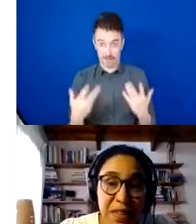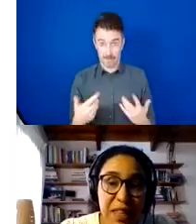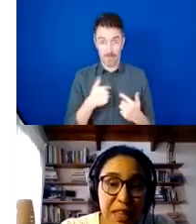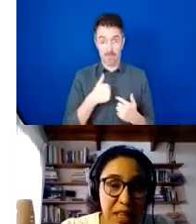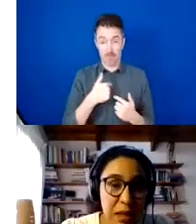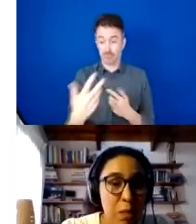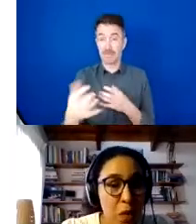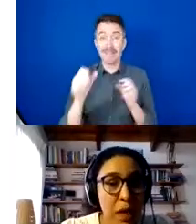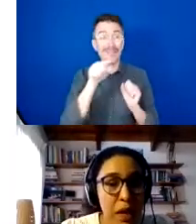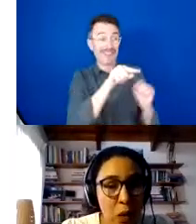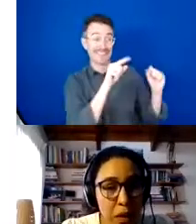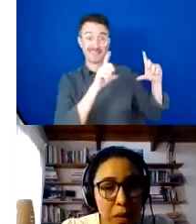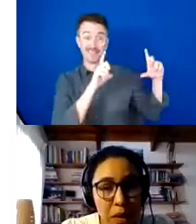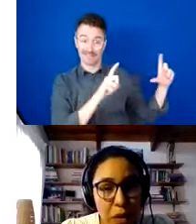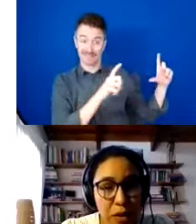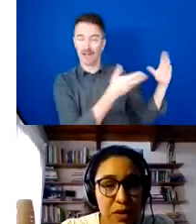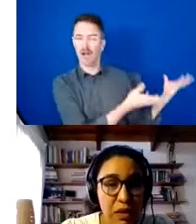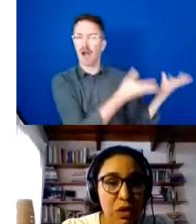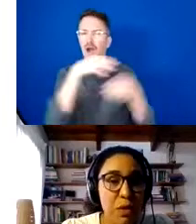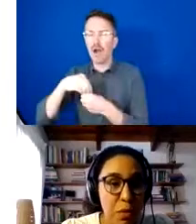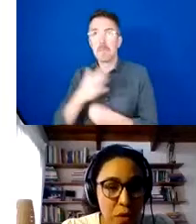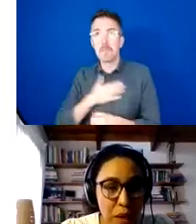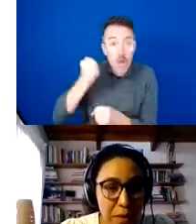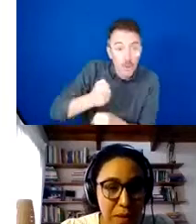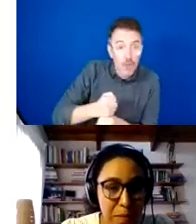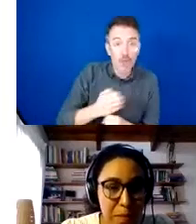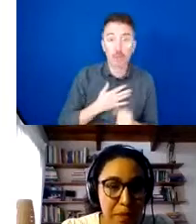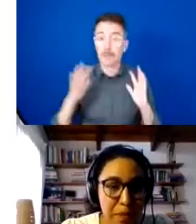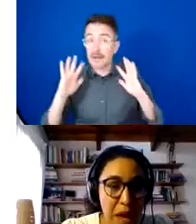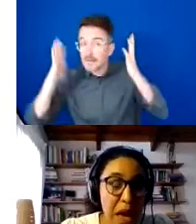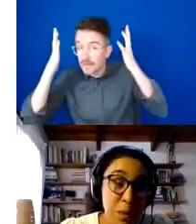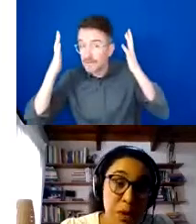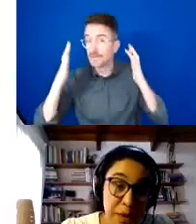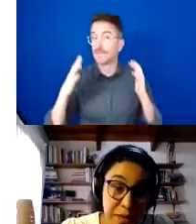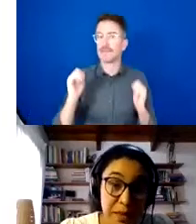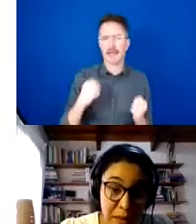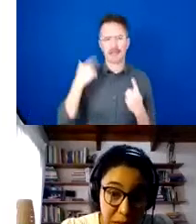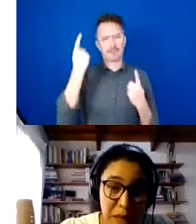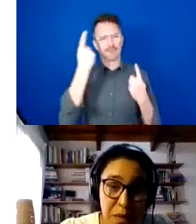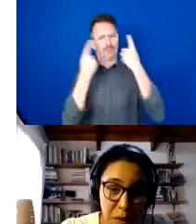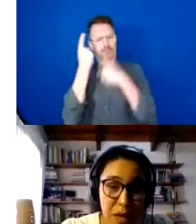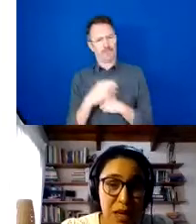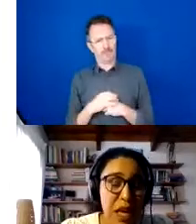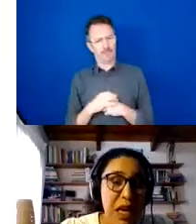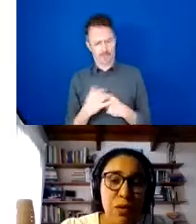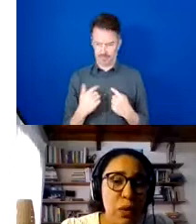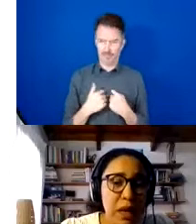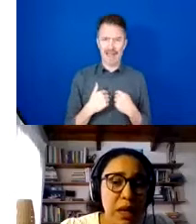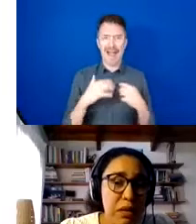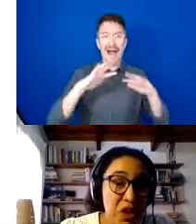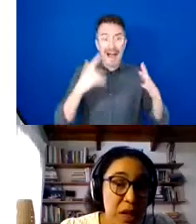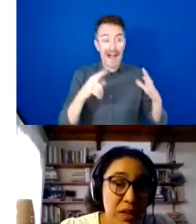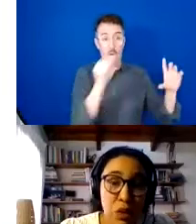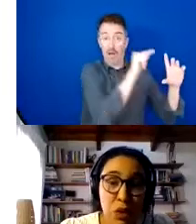can facilitate more equitable youth-centered programs. As part of the development community, if